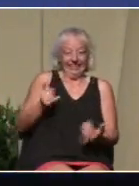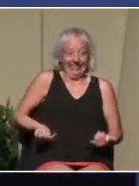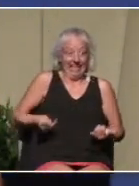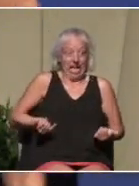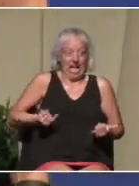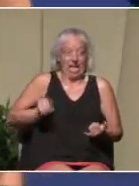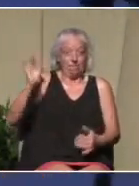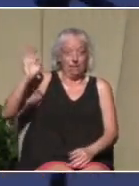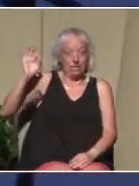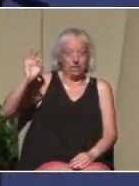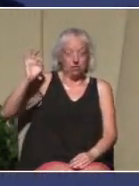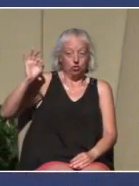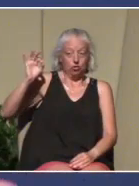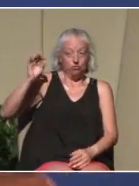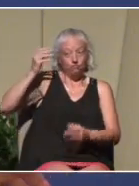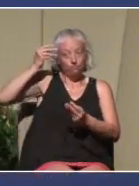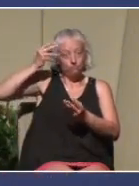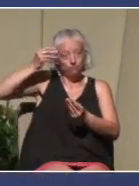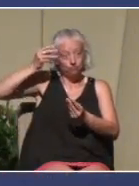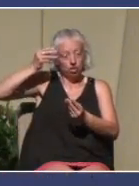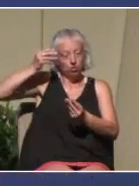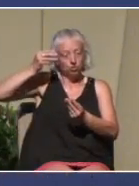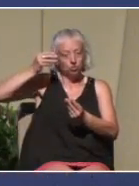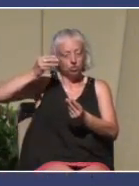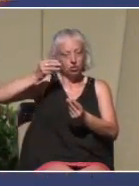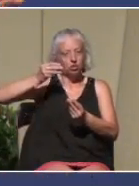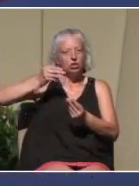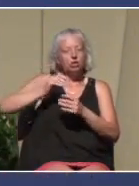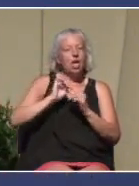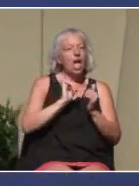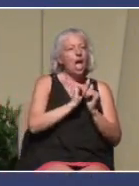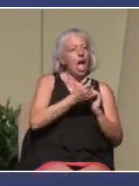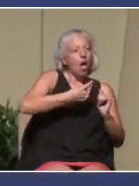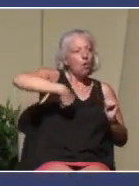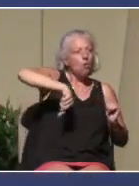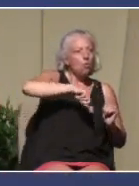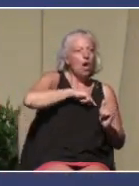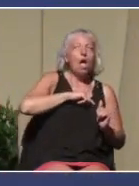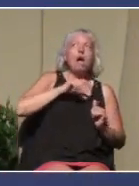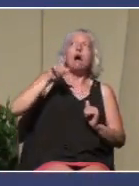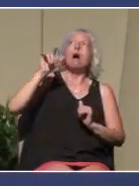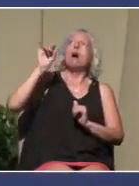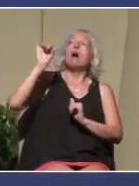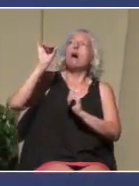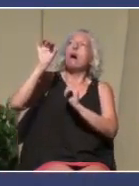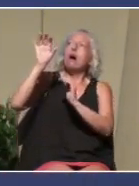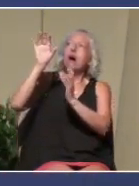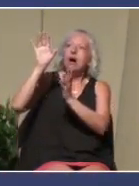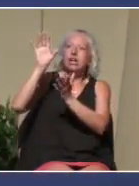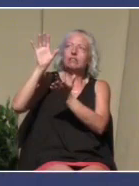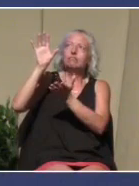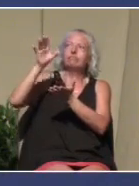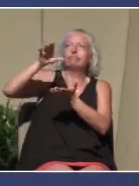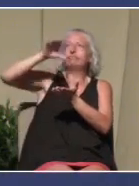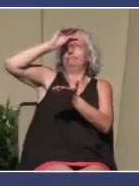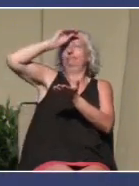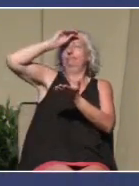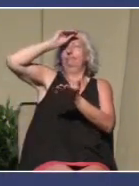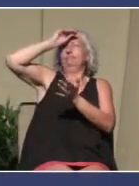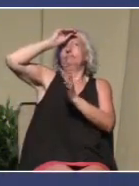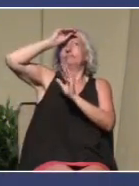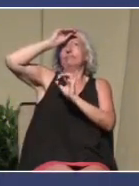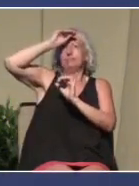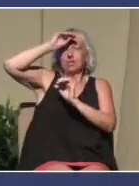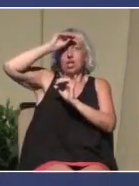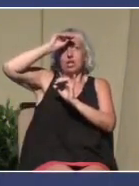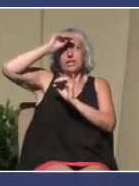today, that the only way you and I are going to be able to really take this message home is if we experience a